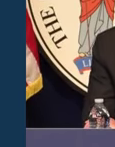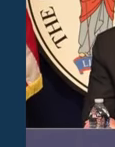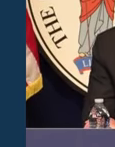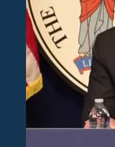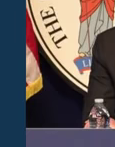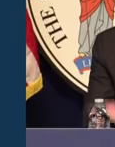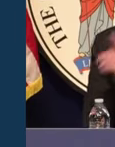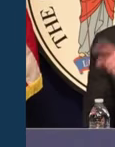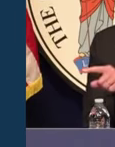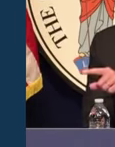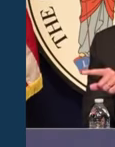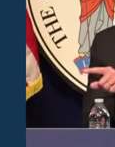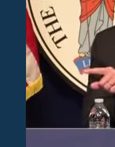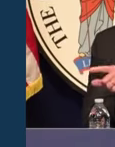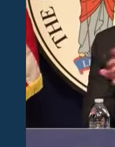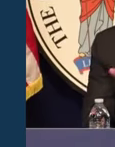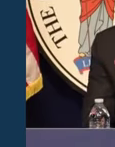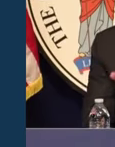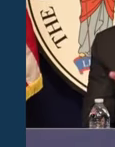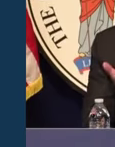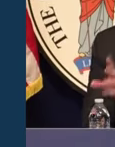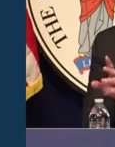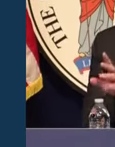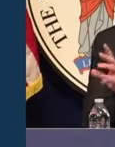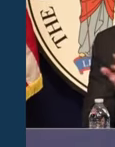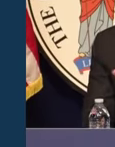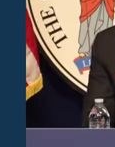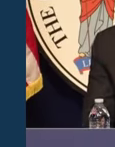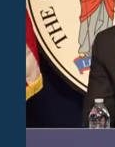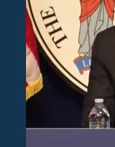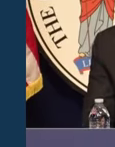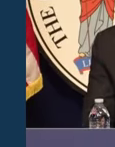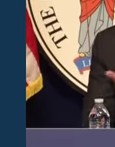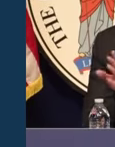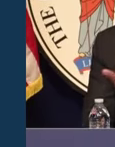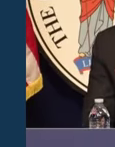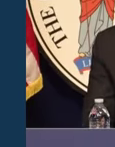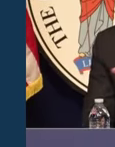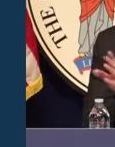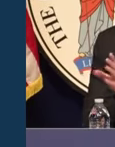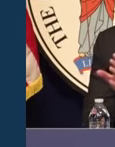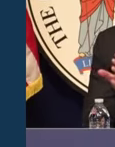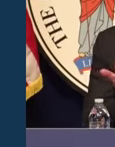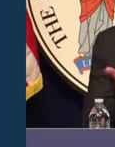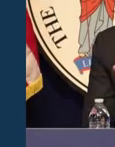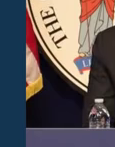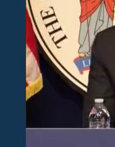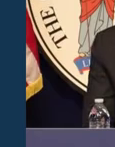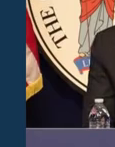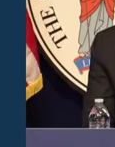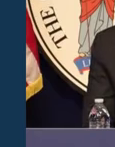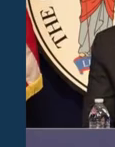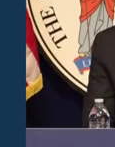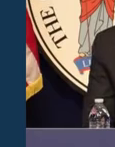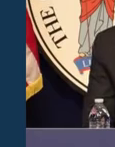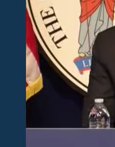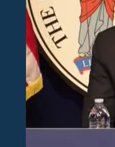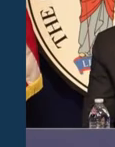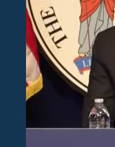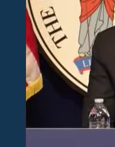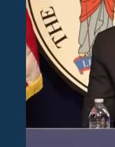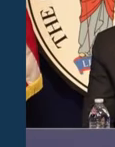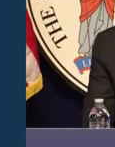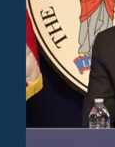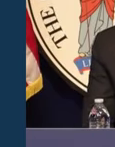days. There was only one yellow and there were several red, and the red was doubling within 3 days. We have no red at the moment.